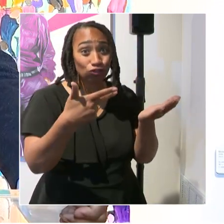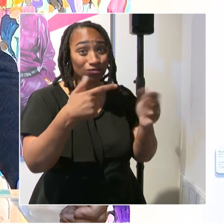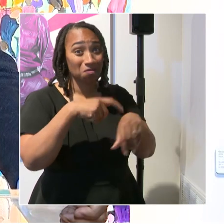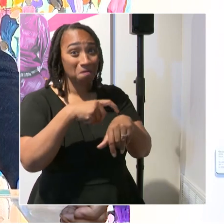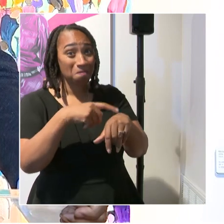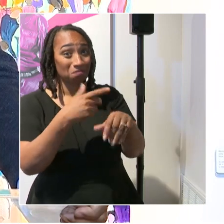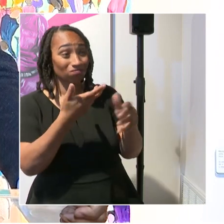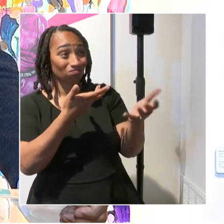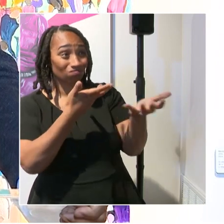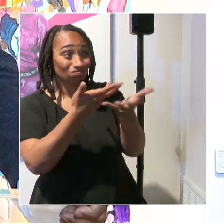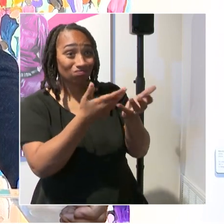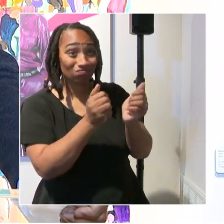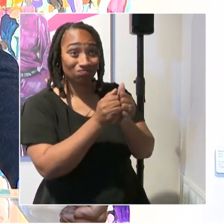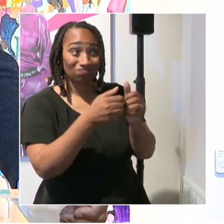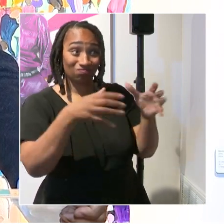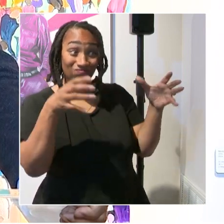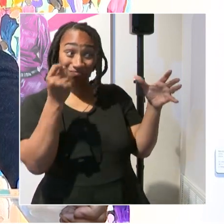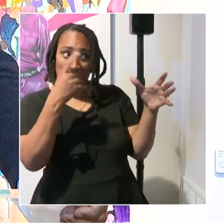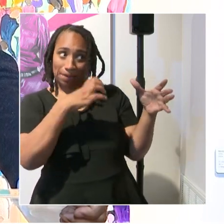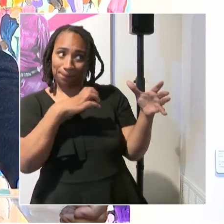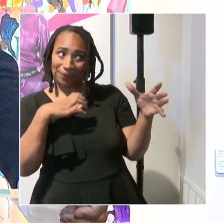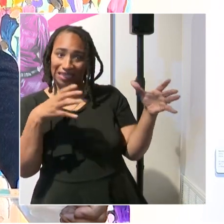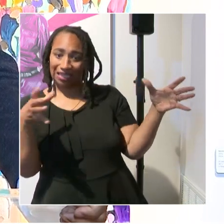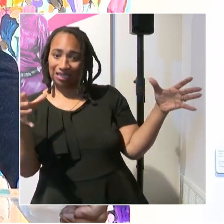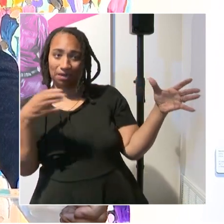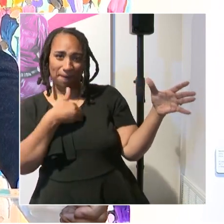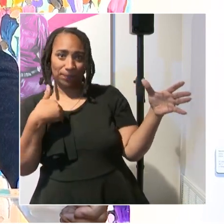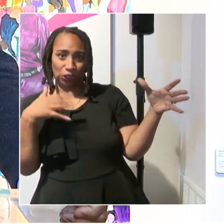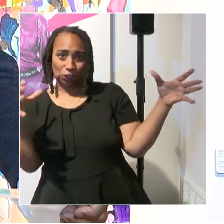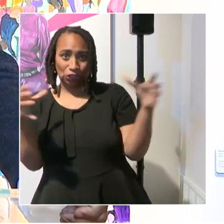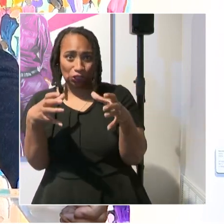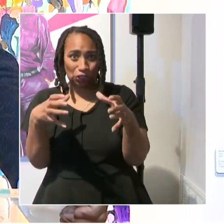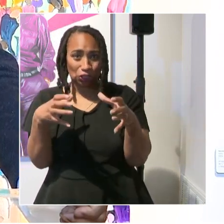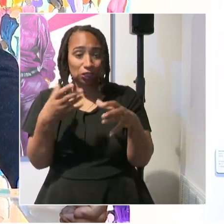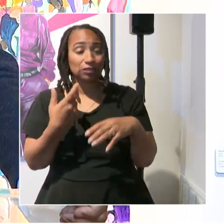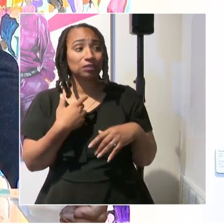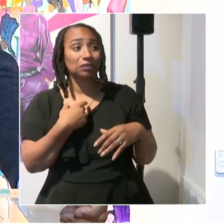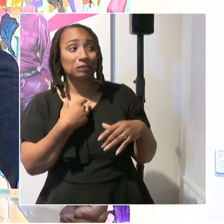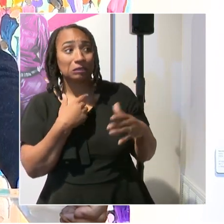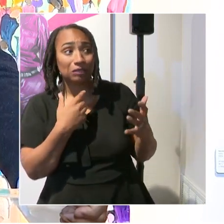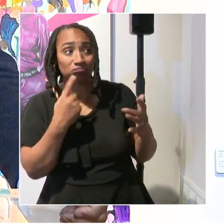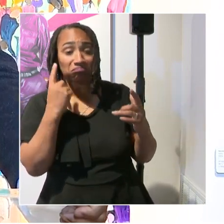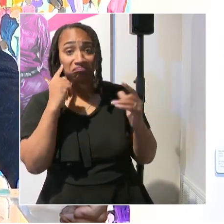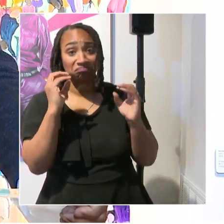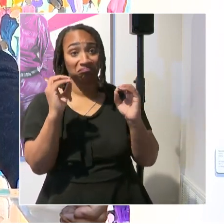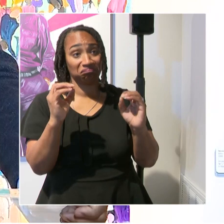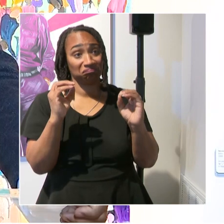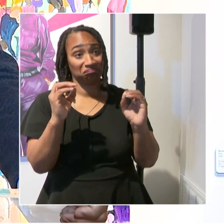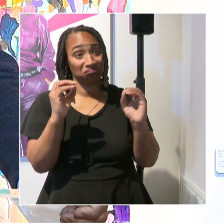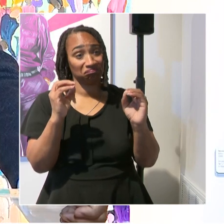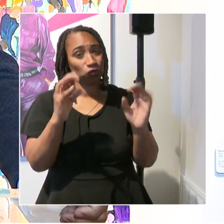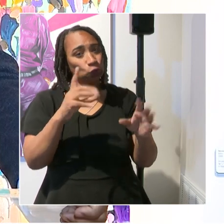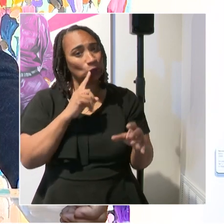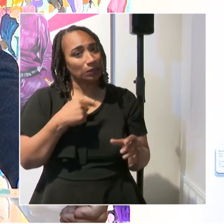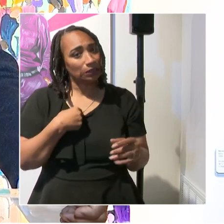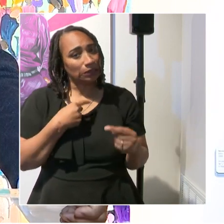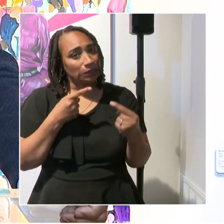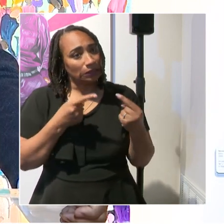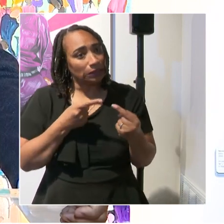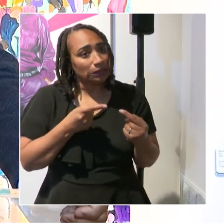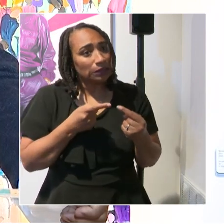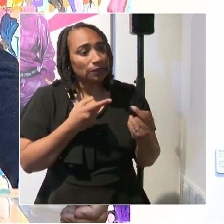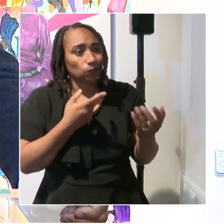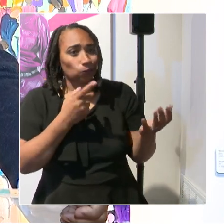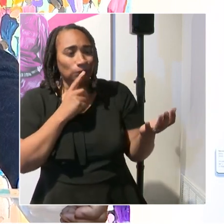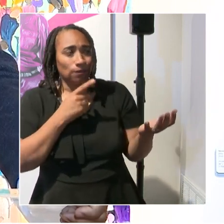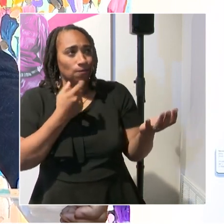hoc committee, and we're waiting to get a response from him on that. And so it's really difficult for me to ascertain whether or